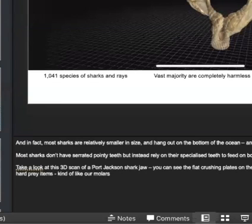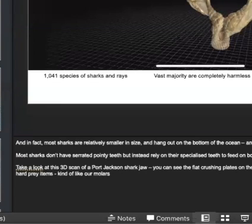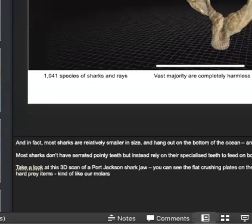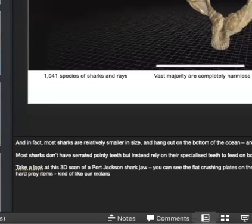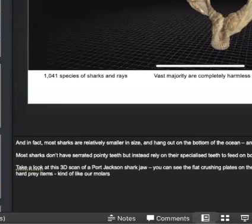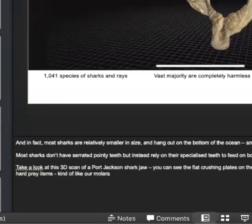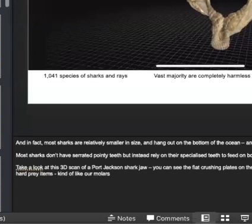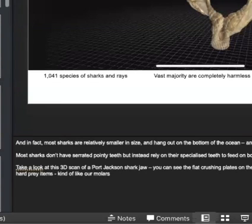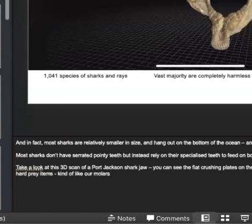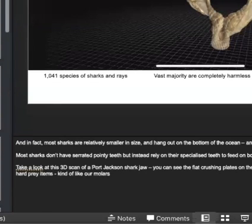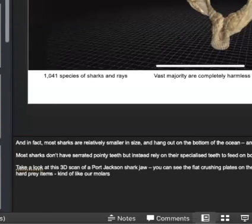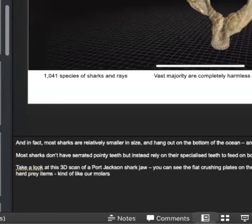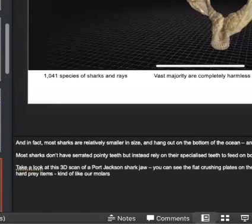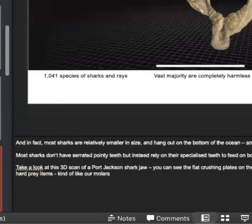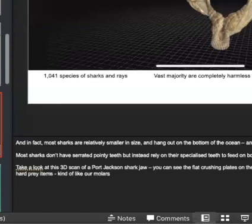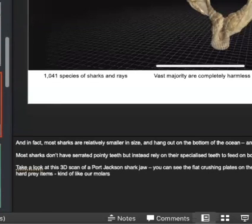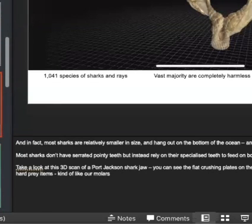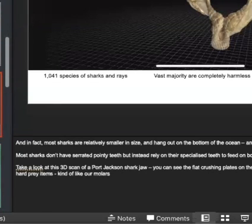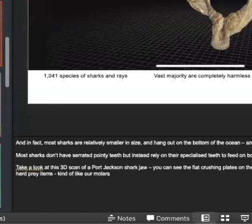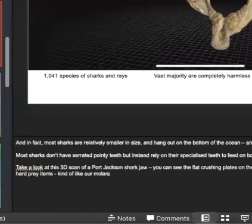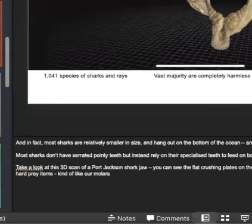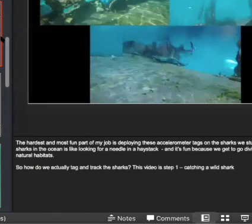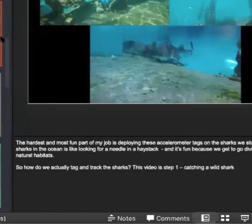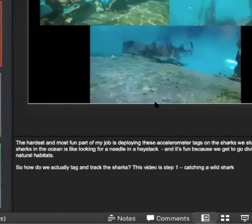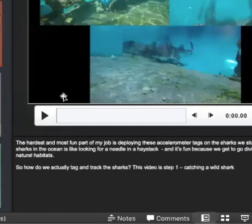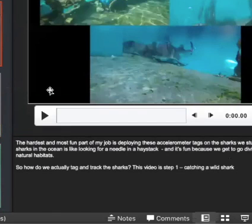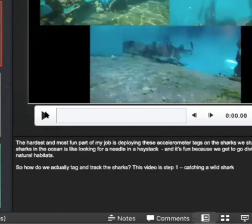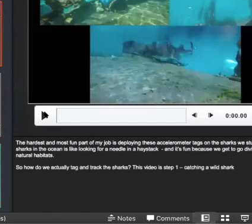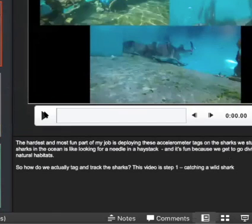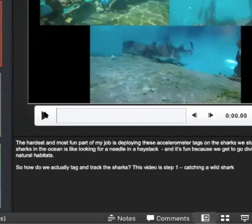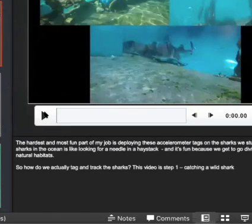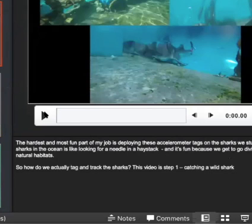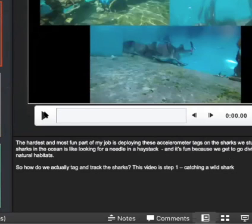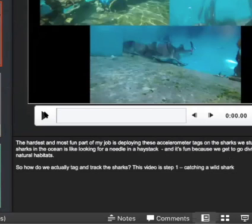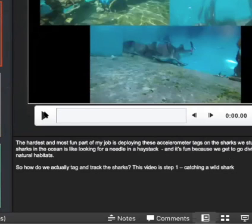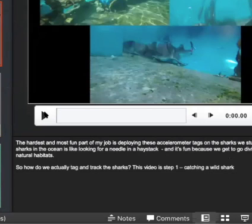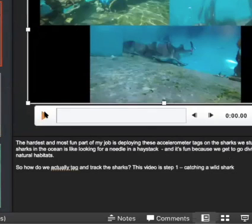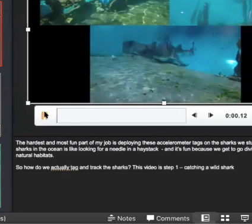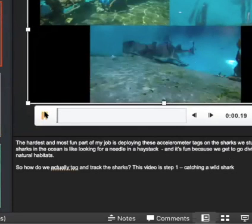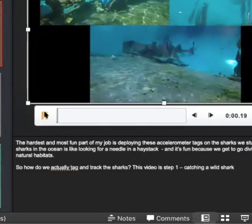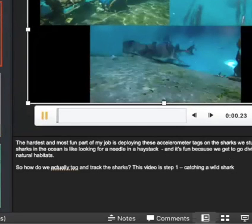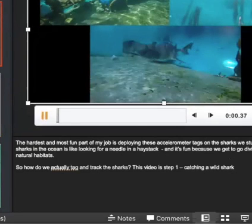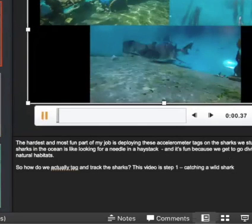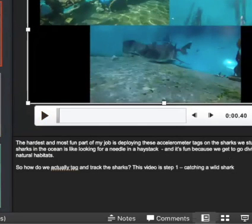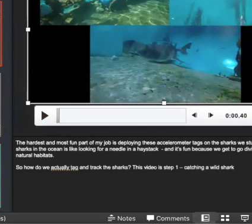Okay. So this should be the video. Right.